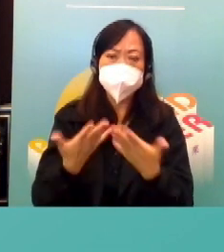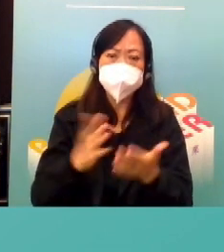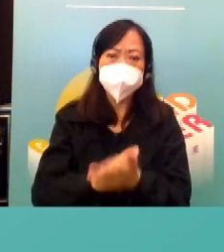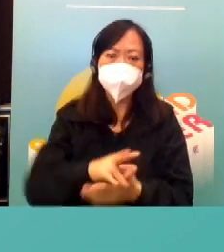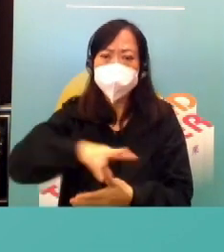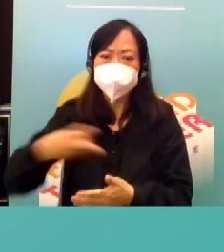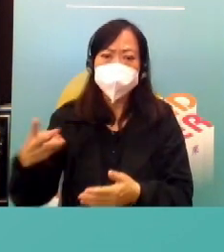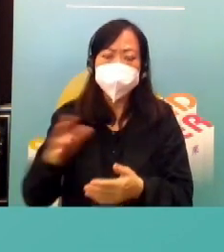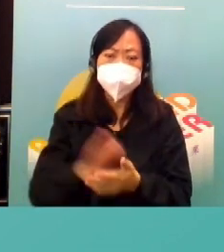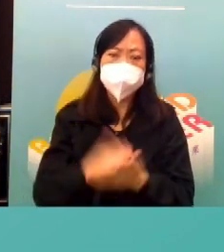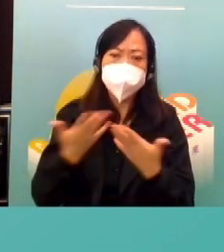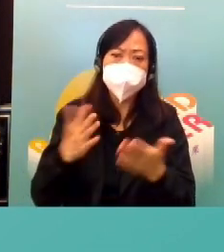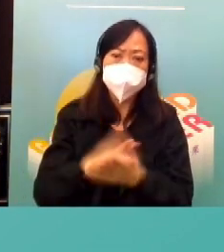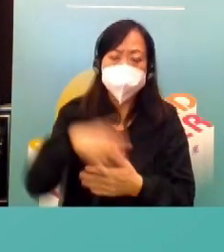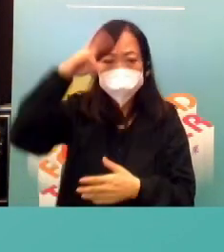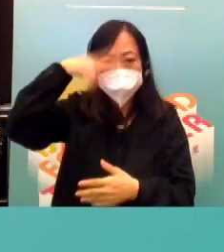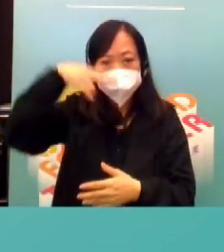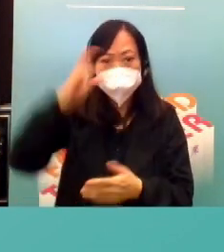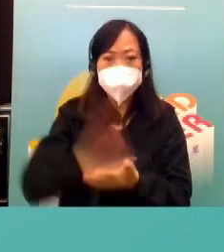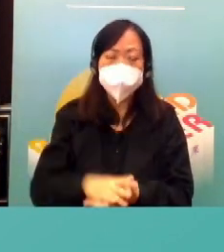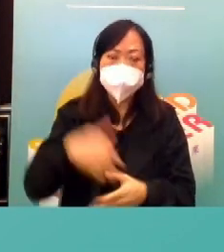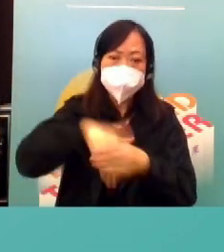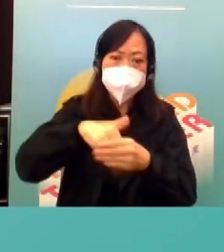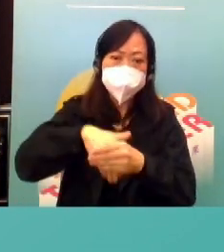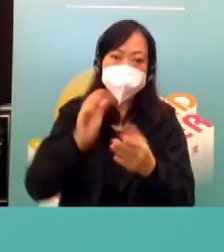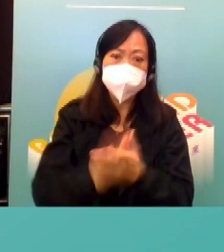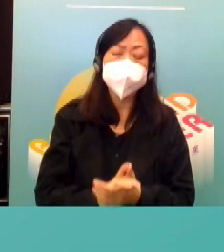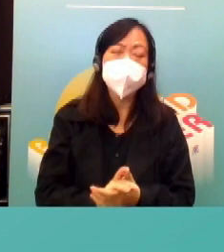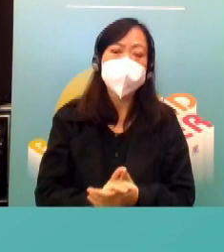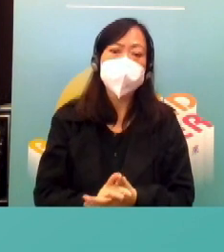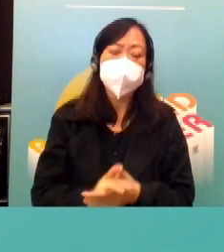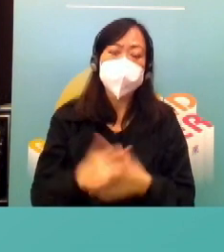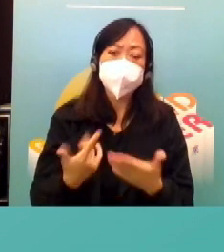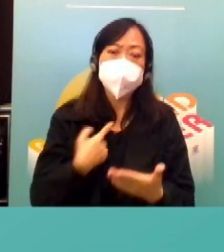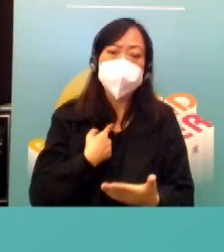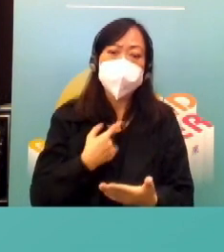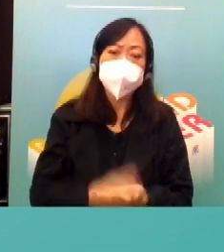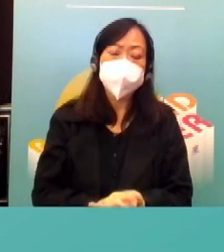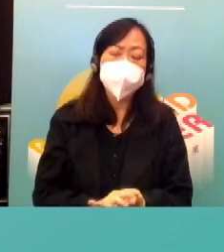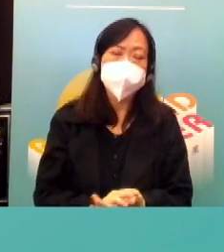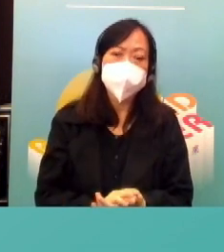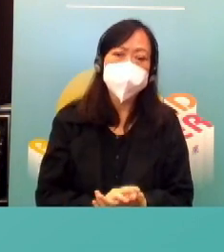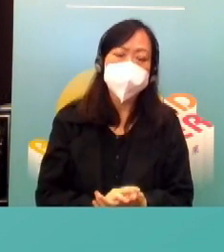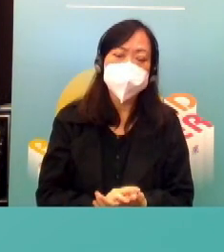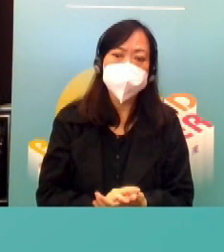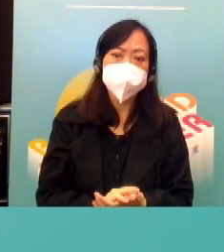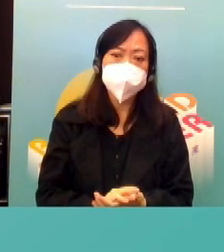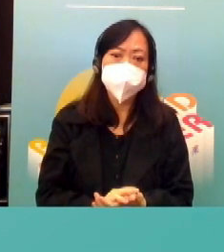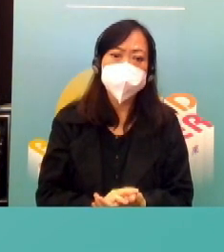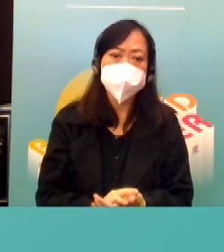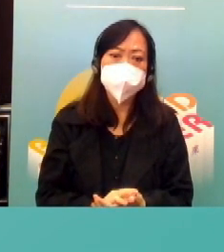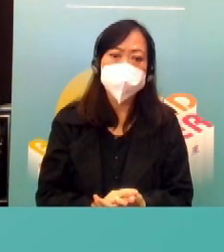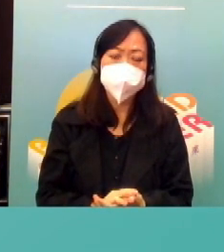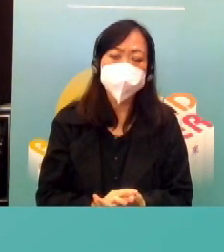will enable us to reach a lot of different, almost unexpected sectors in